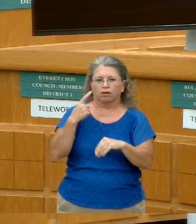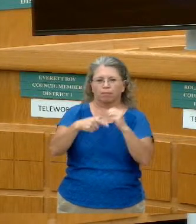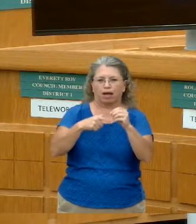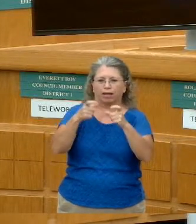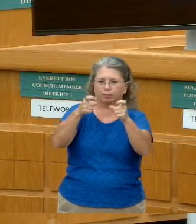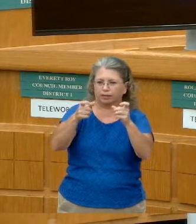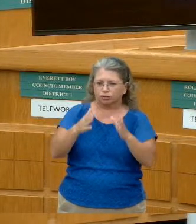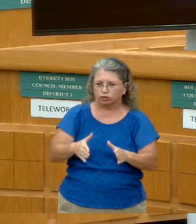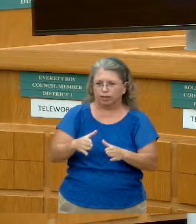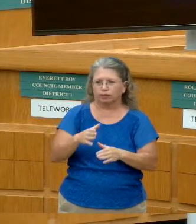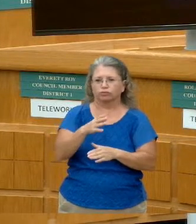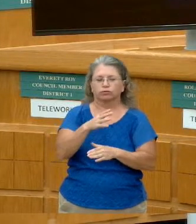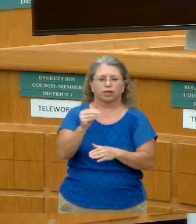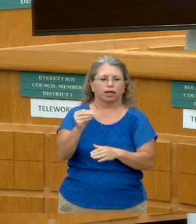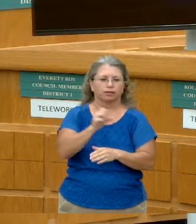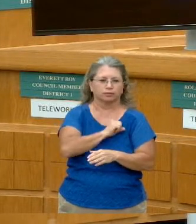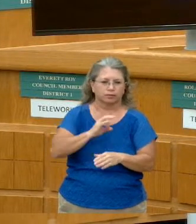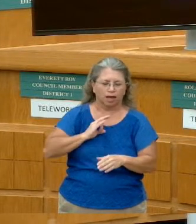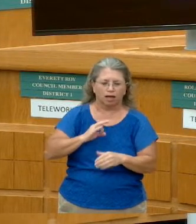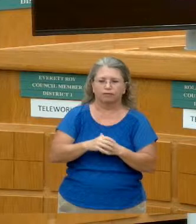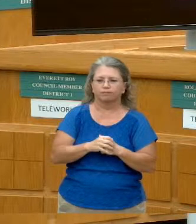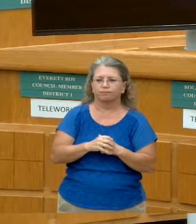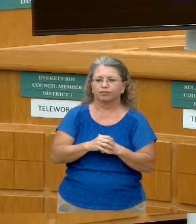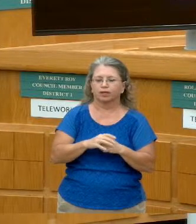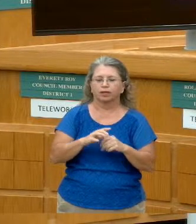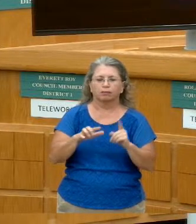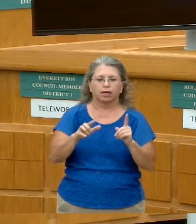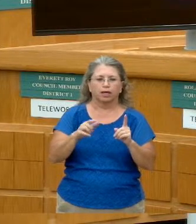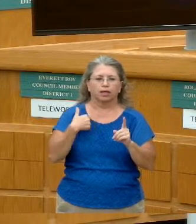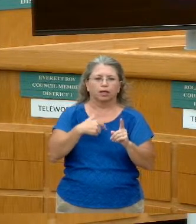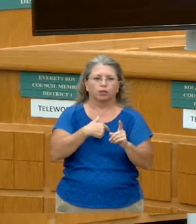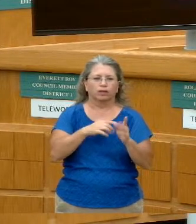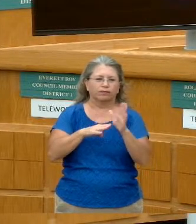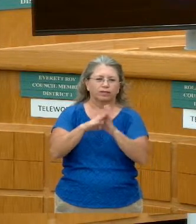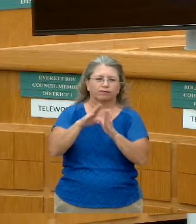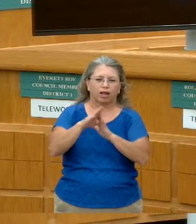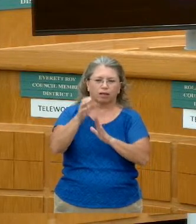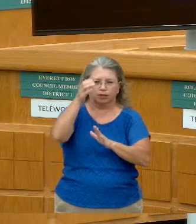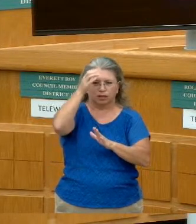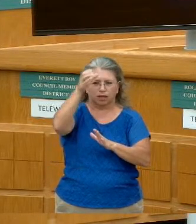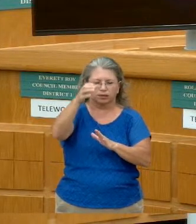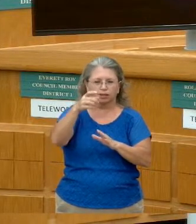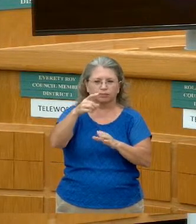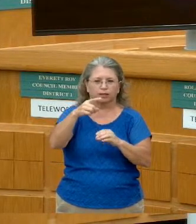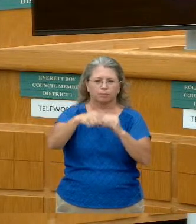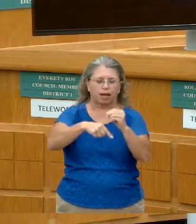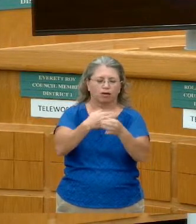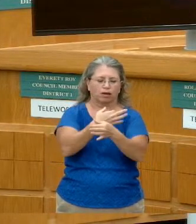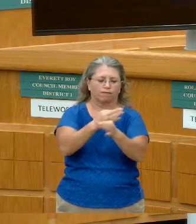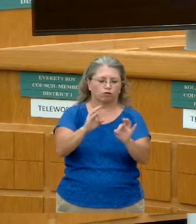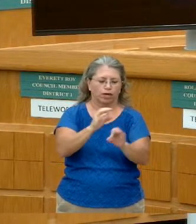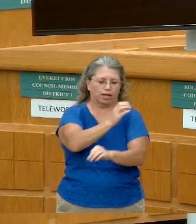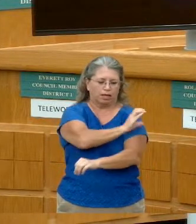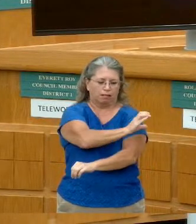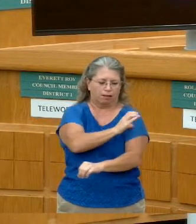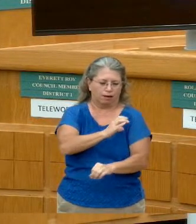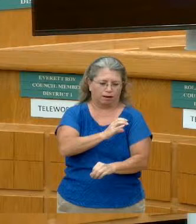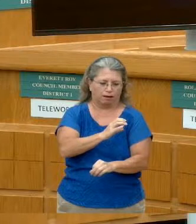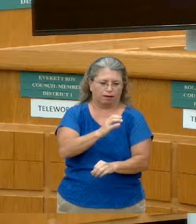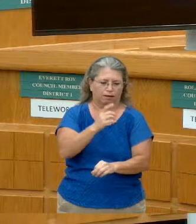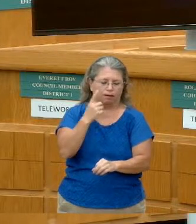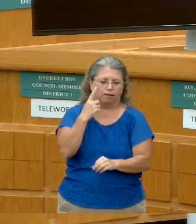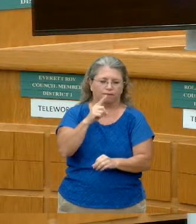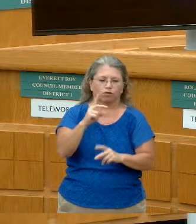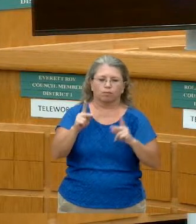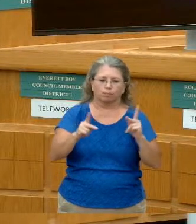more tomorrow, we have developed a concept of a COVID clinic, a free clinic where active COVID patients could